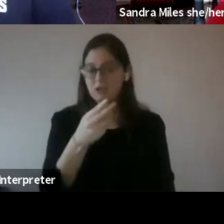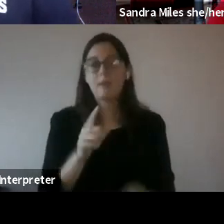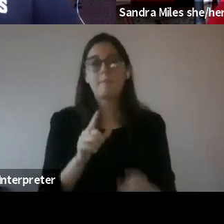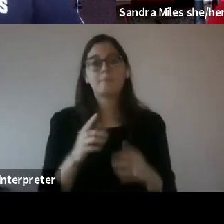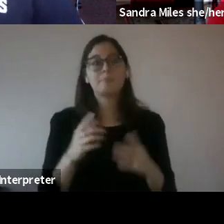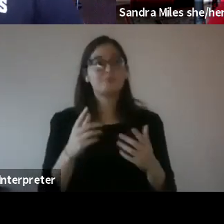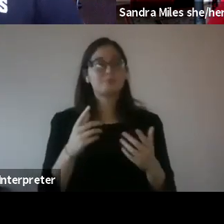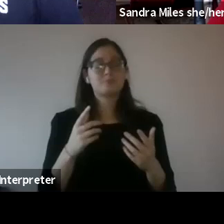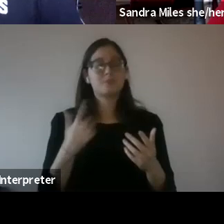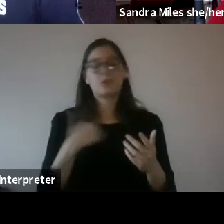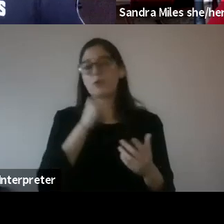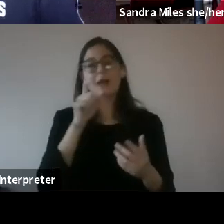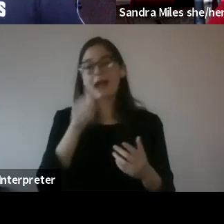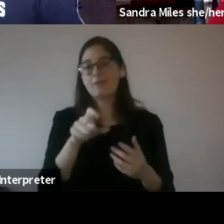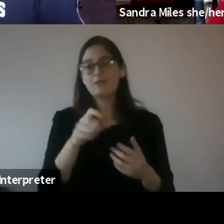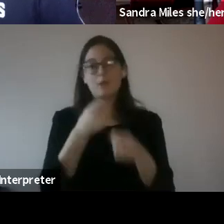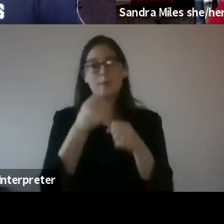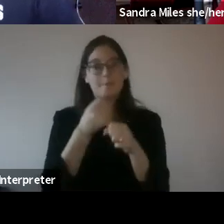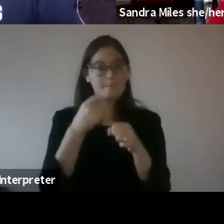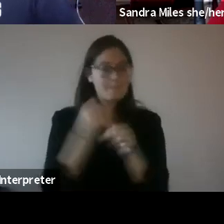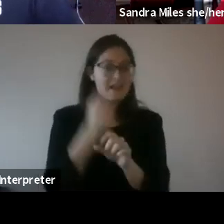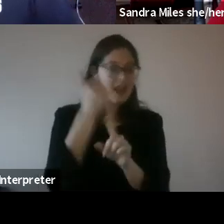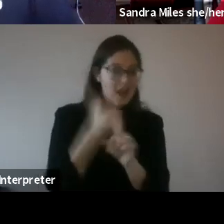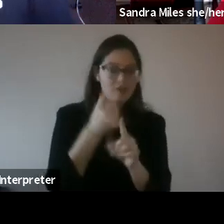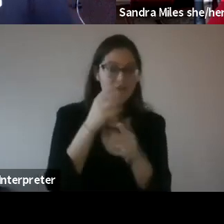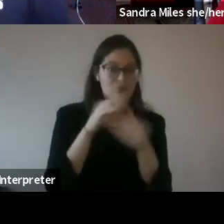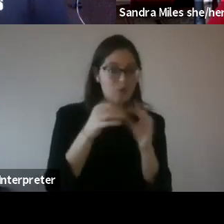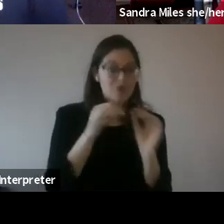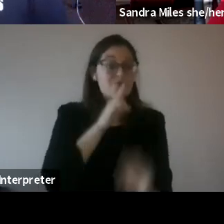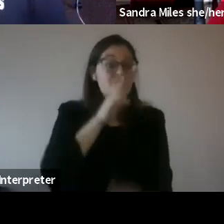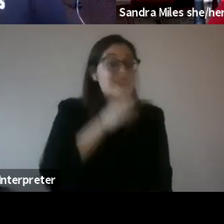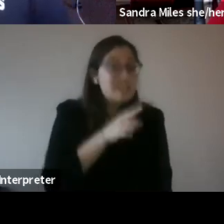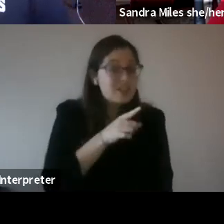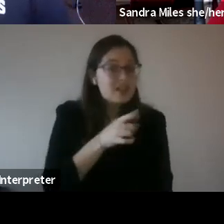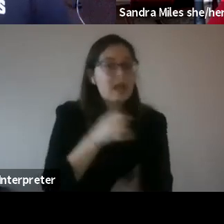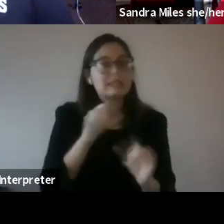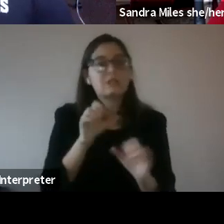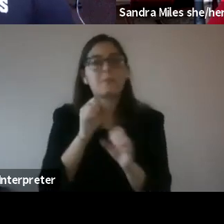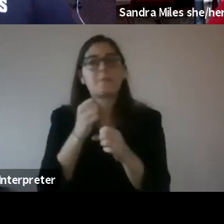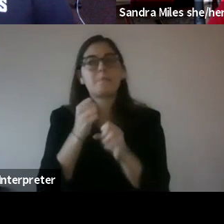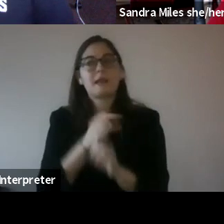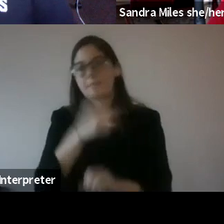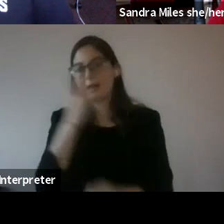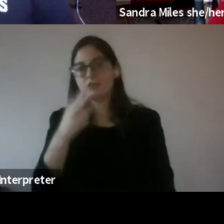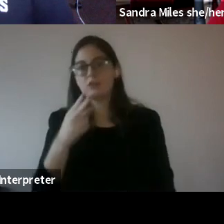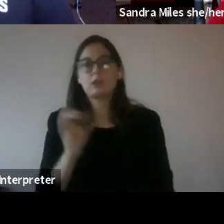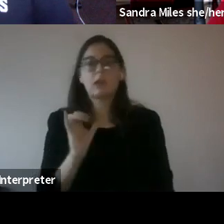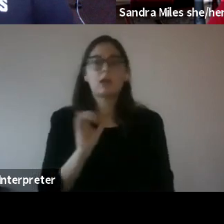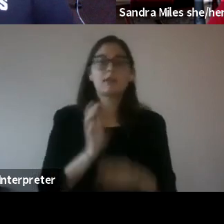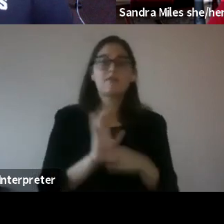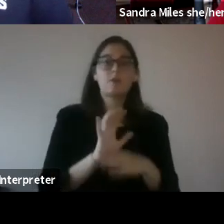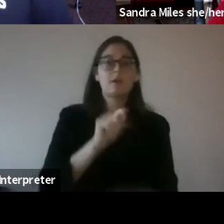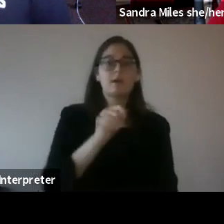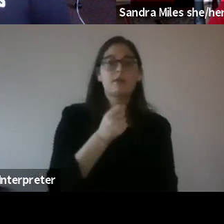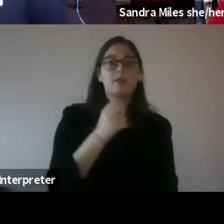don't have to, you know, make every story real and still make it Black history. Like the film, The Photograph, it's